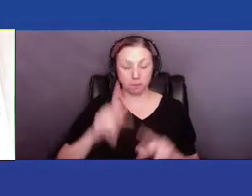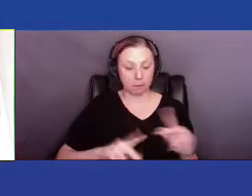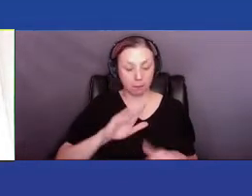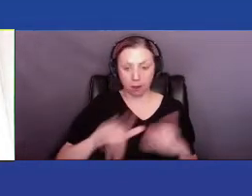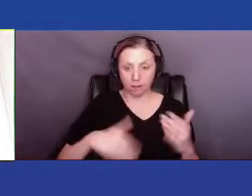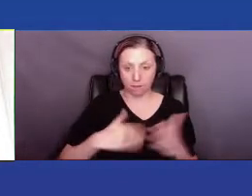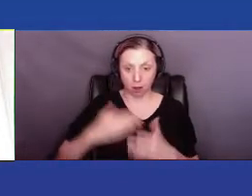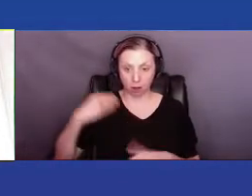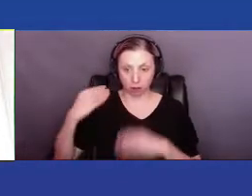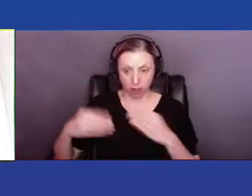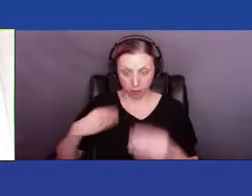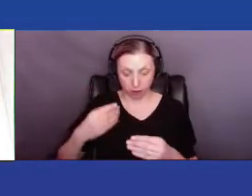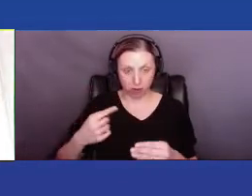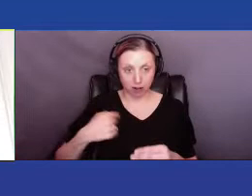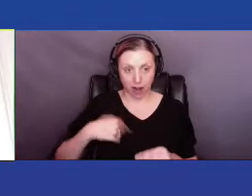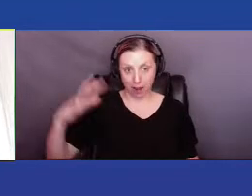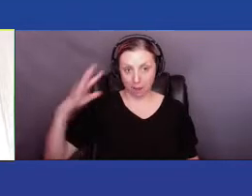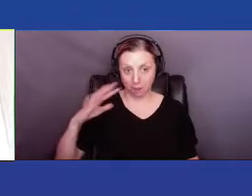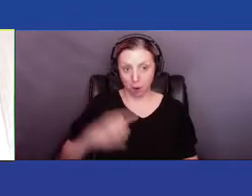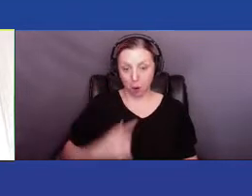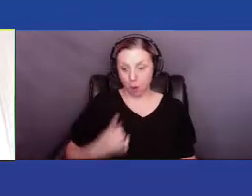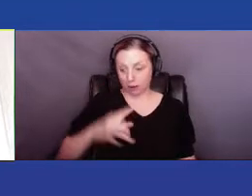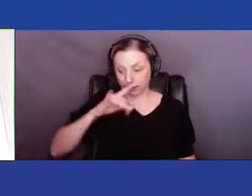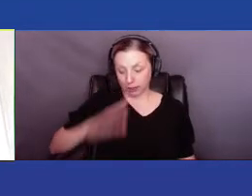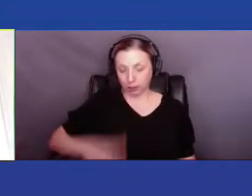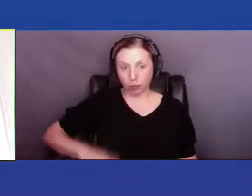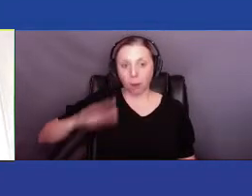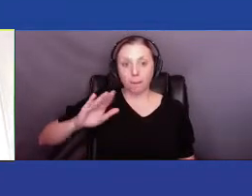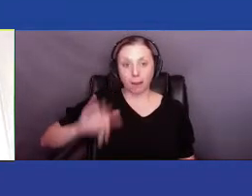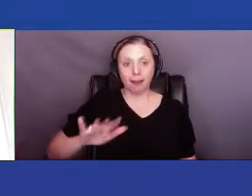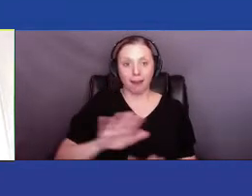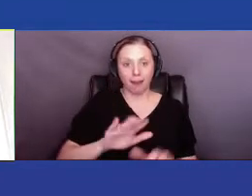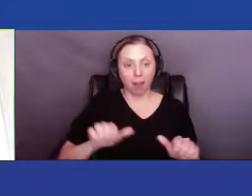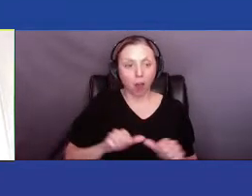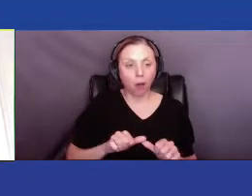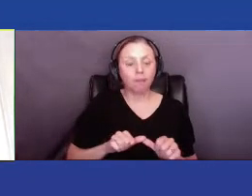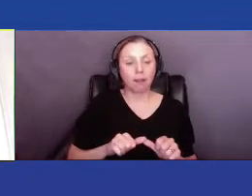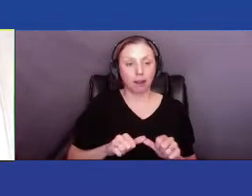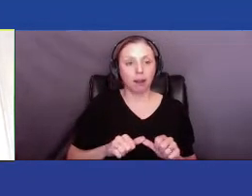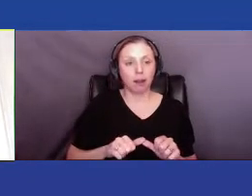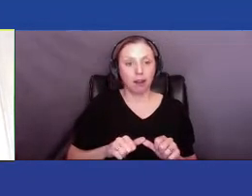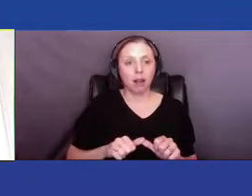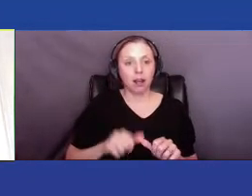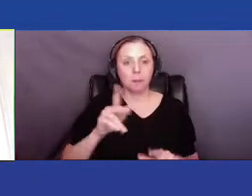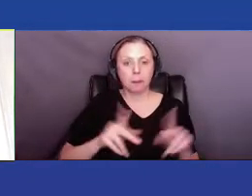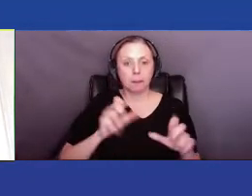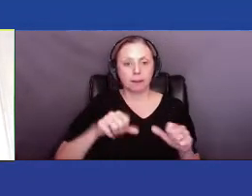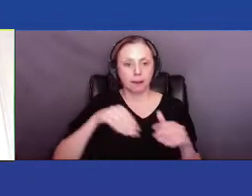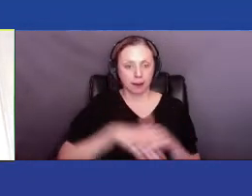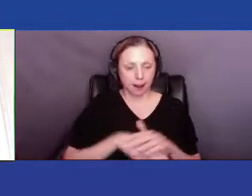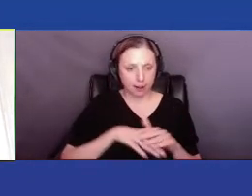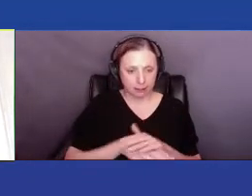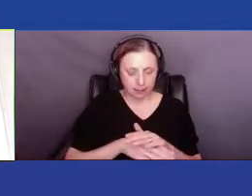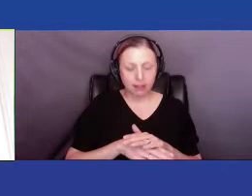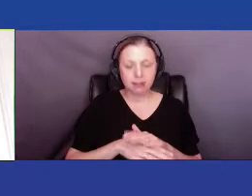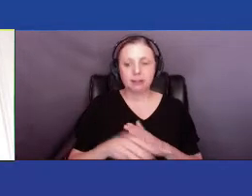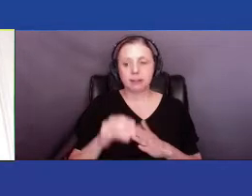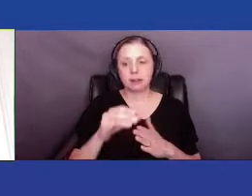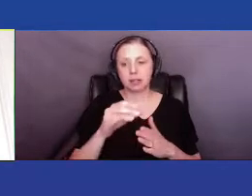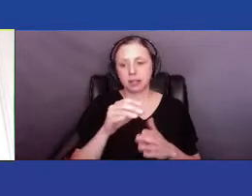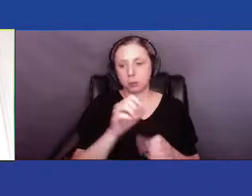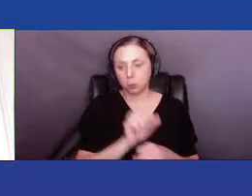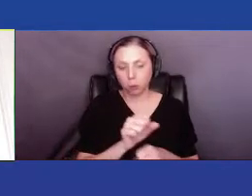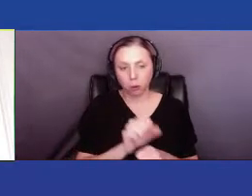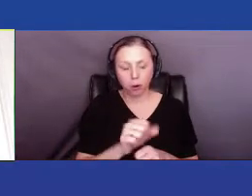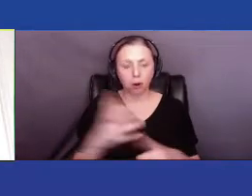was one of these young kids here growing up, are able to access the work and participate. And so this